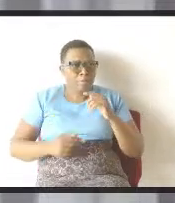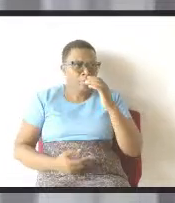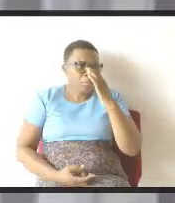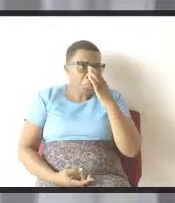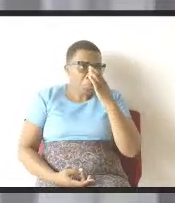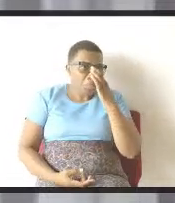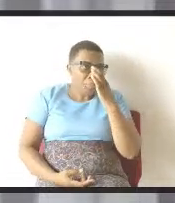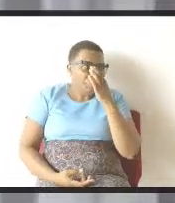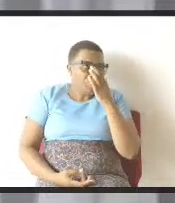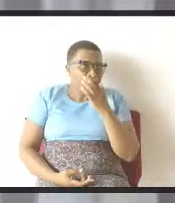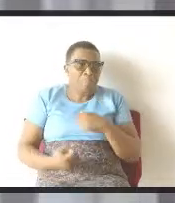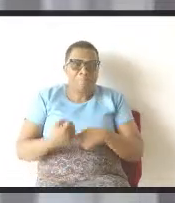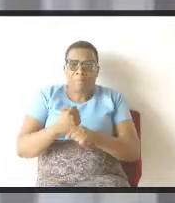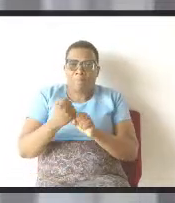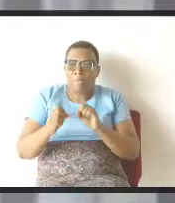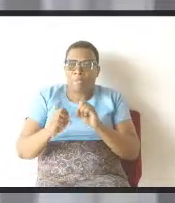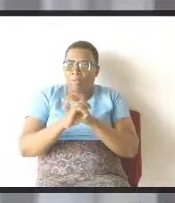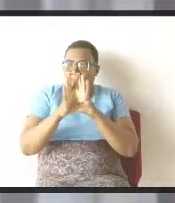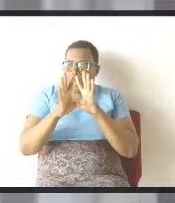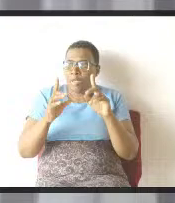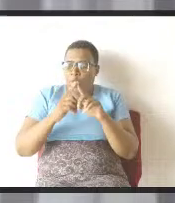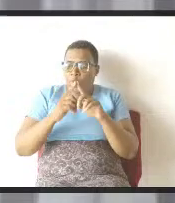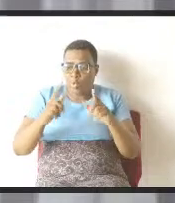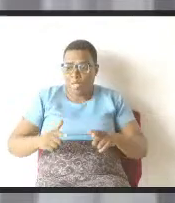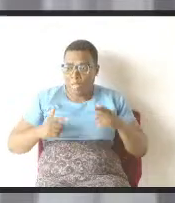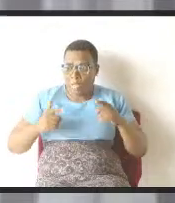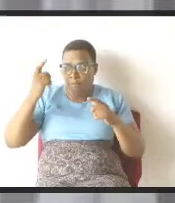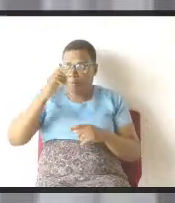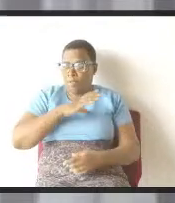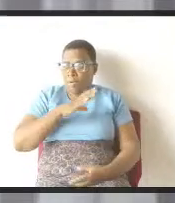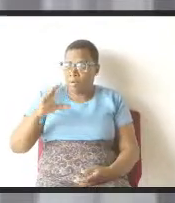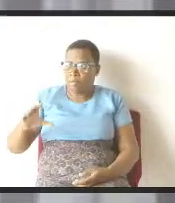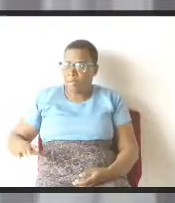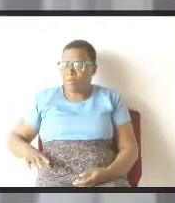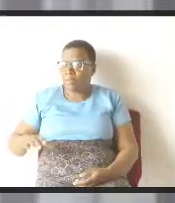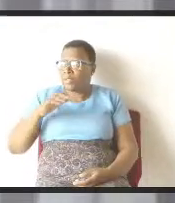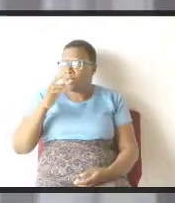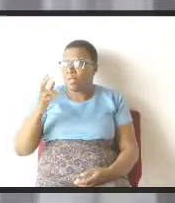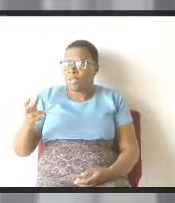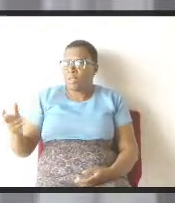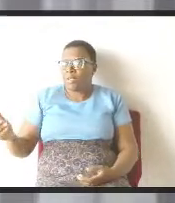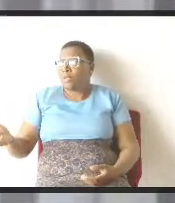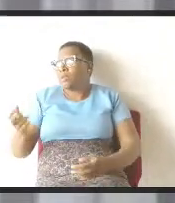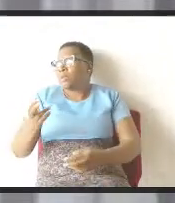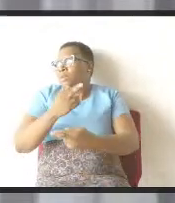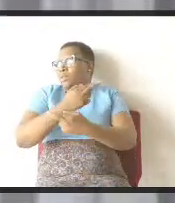He makes it clear that to live for God is not a laid-back